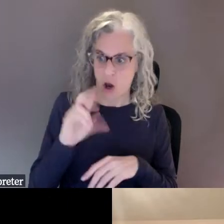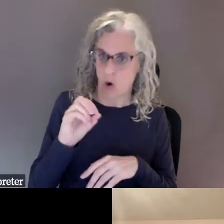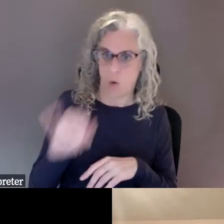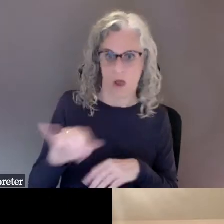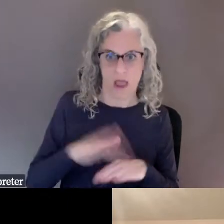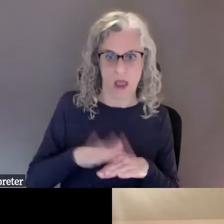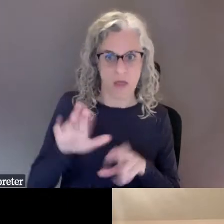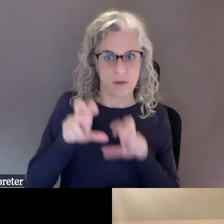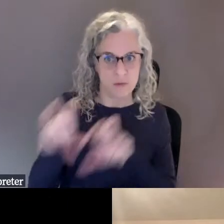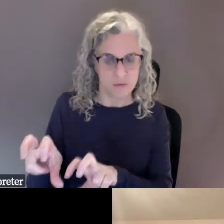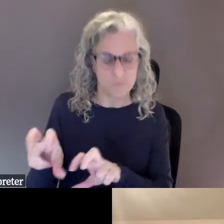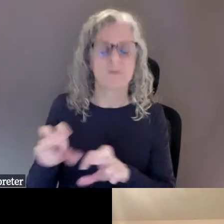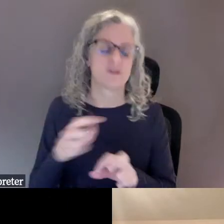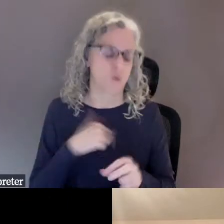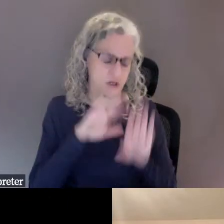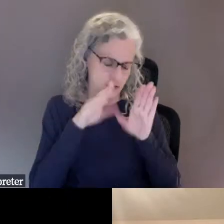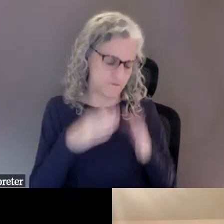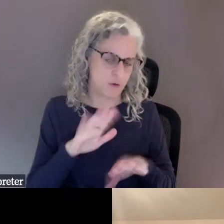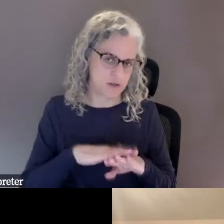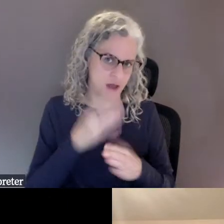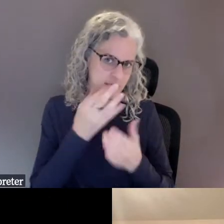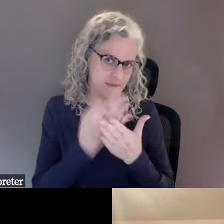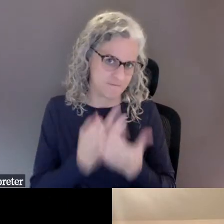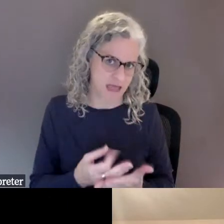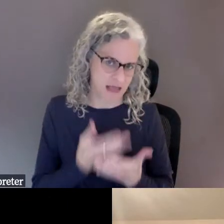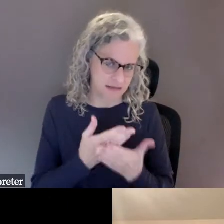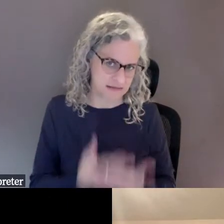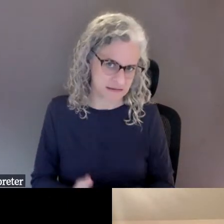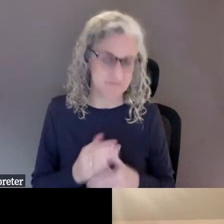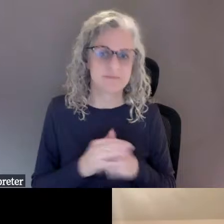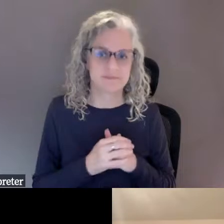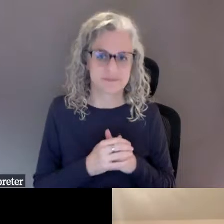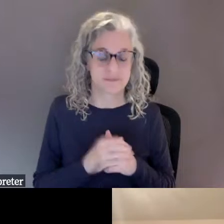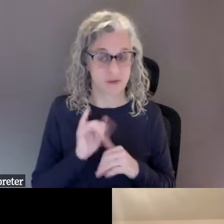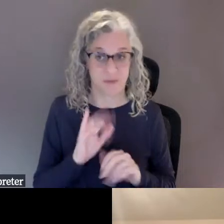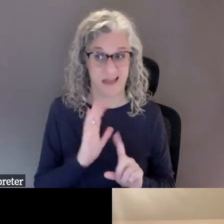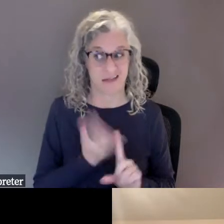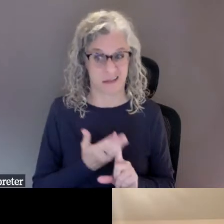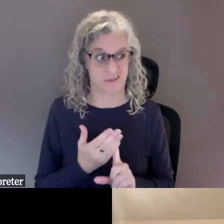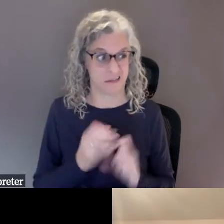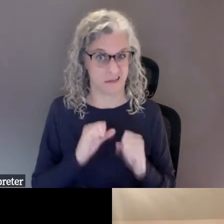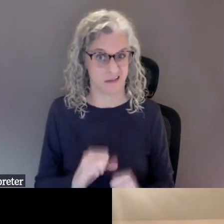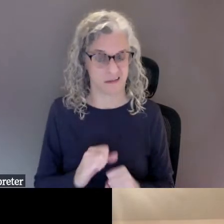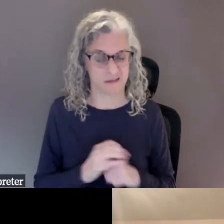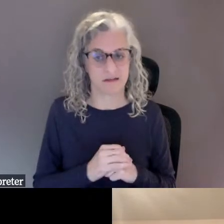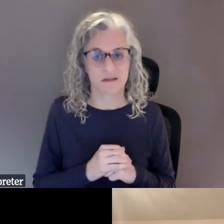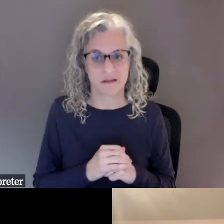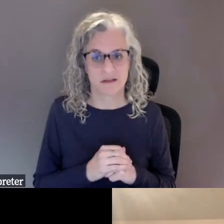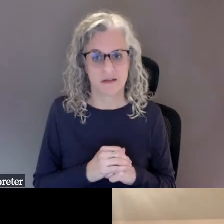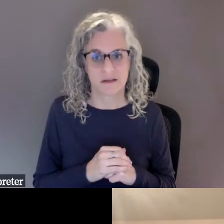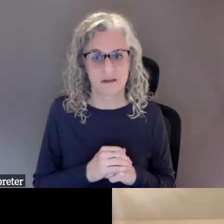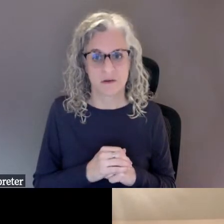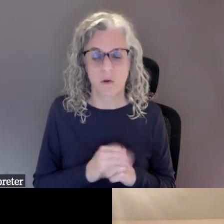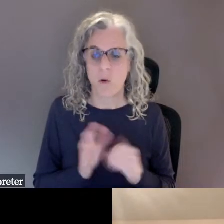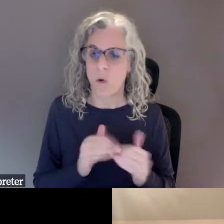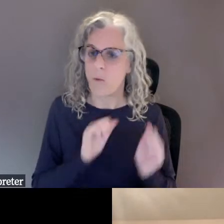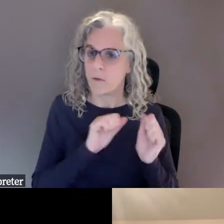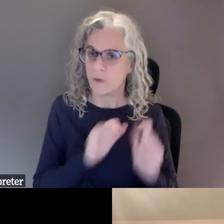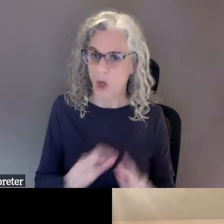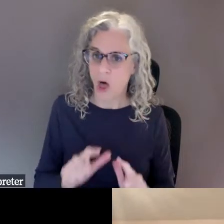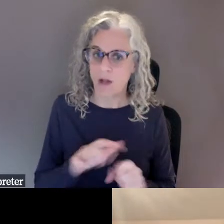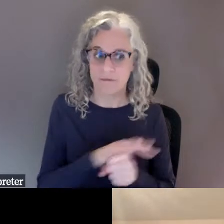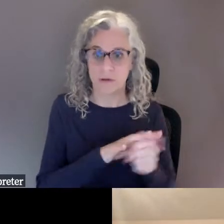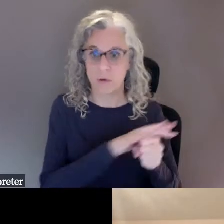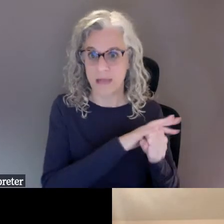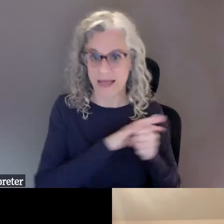facts, and that alone is pretty convincing. And also the fact that in a lot of these, I mean, in pretty much almost all of these localities